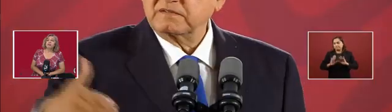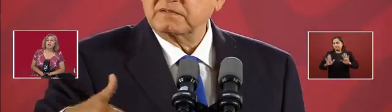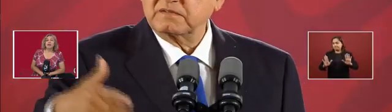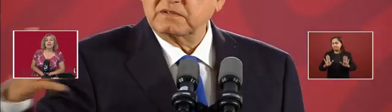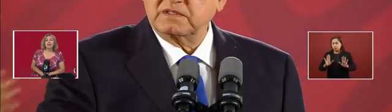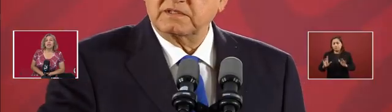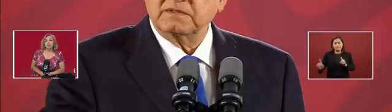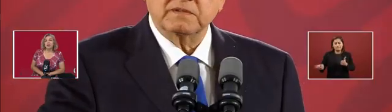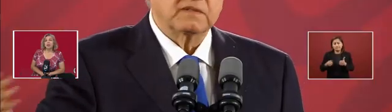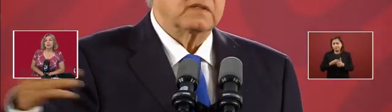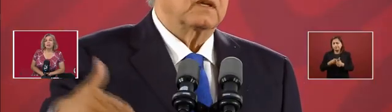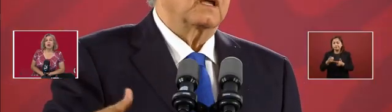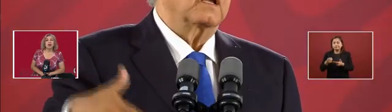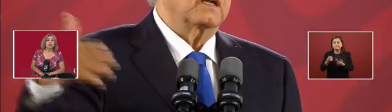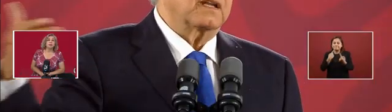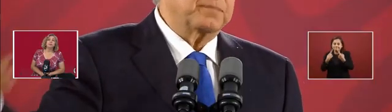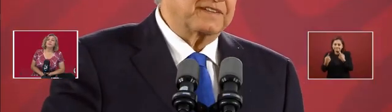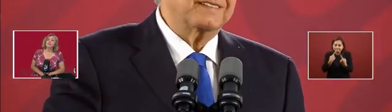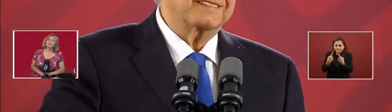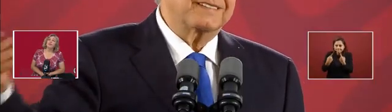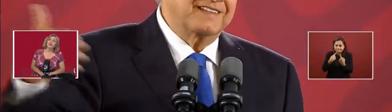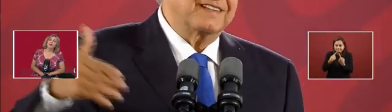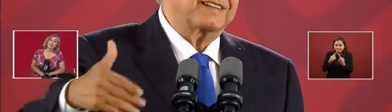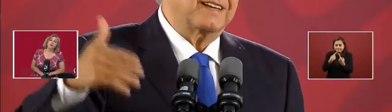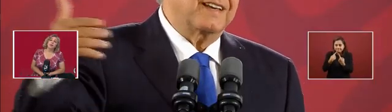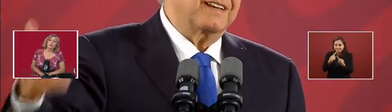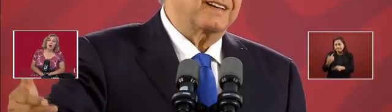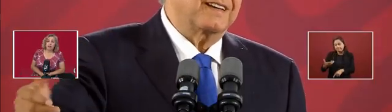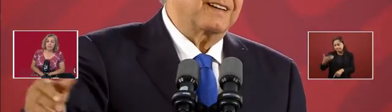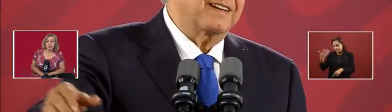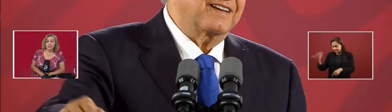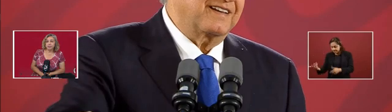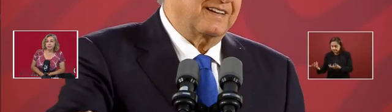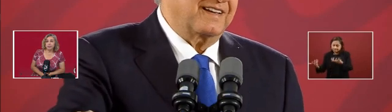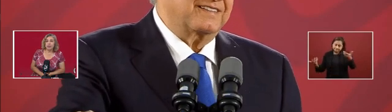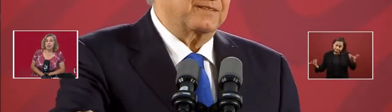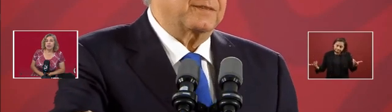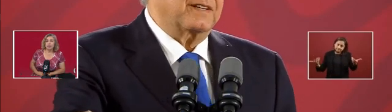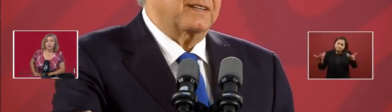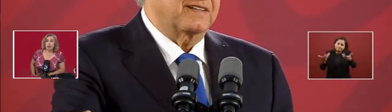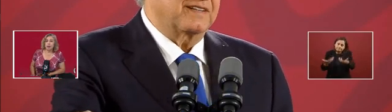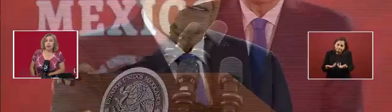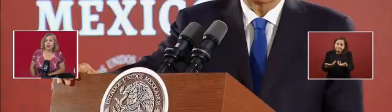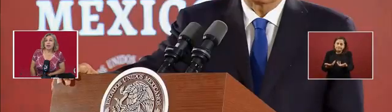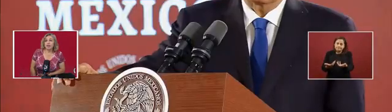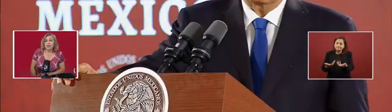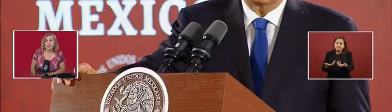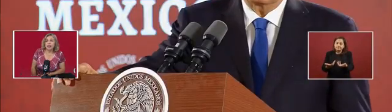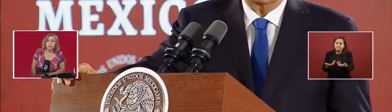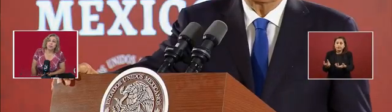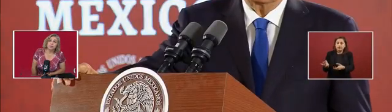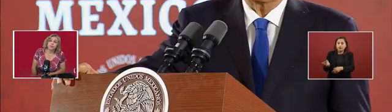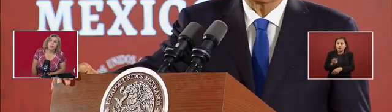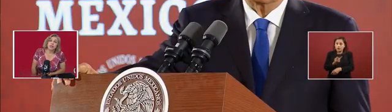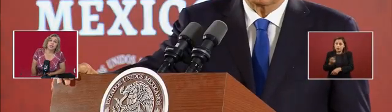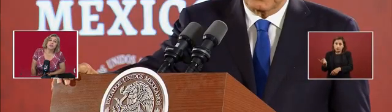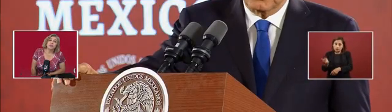we're not going to have to put that back up there, but a entender de que then you'll se understand acaba ya that la it ends corrupción, now, que this